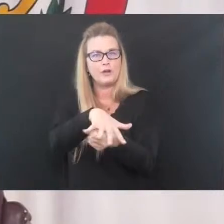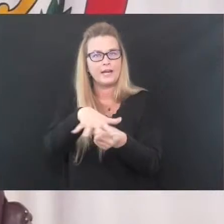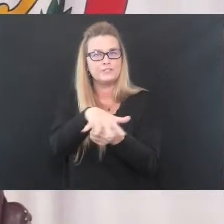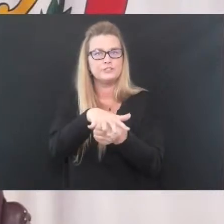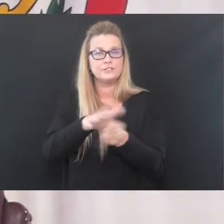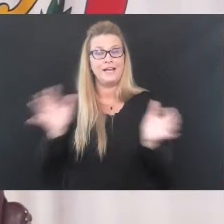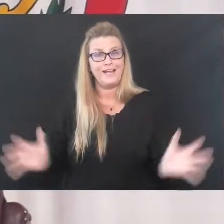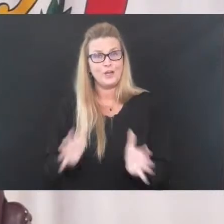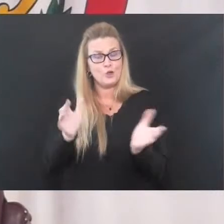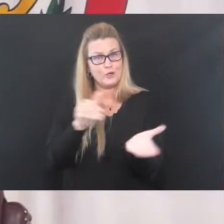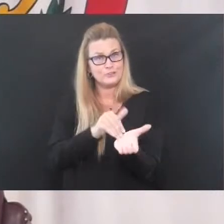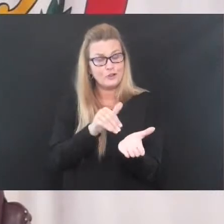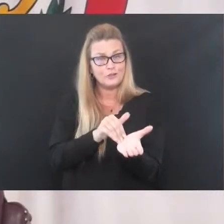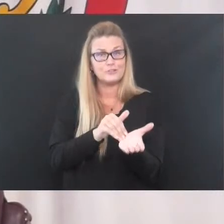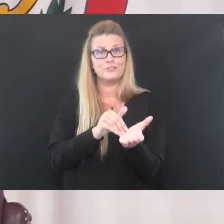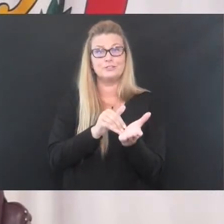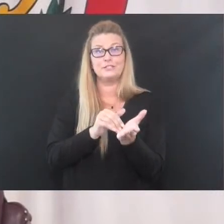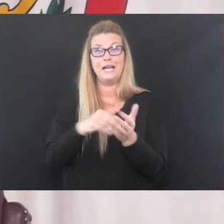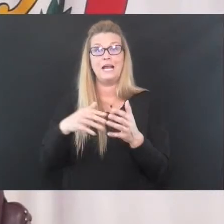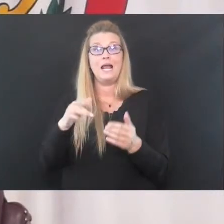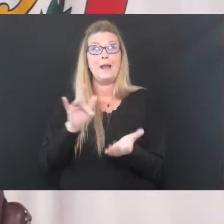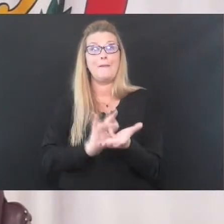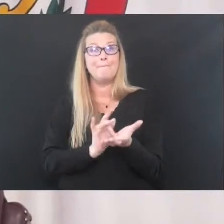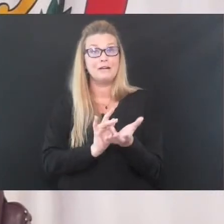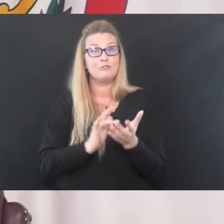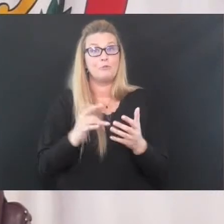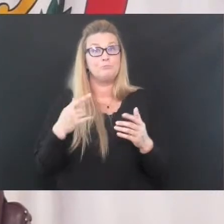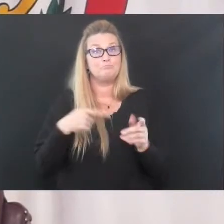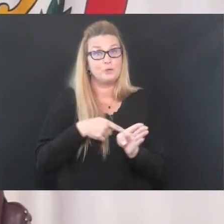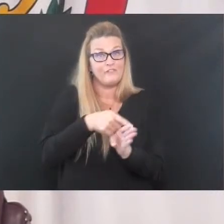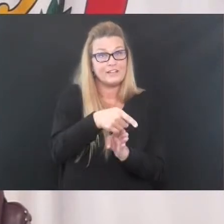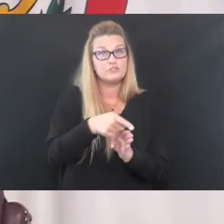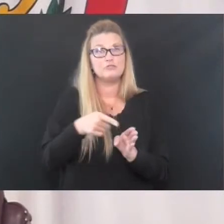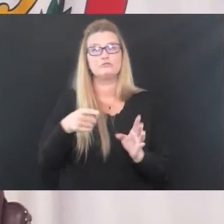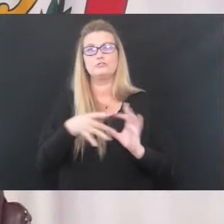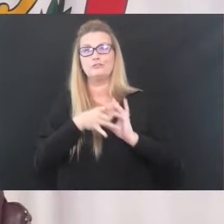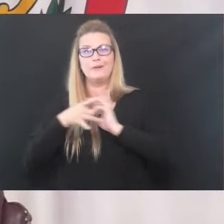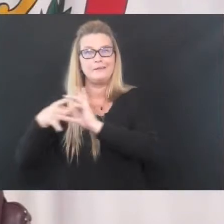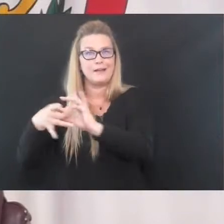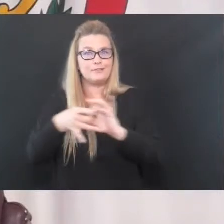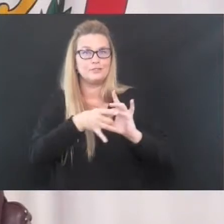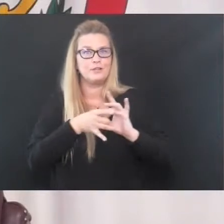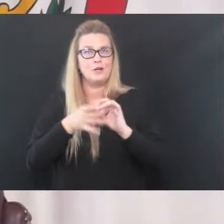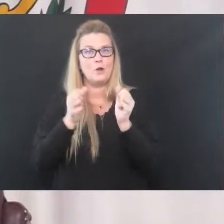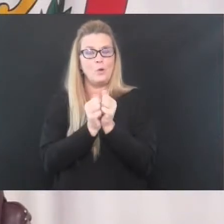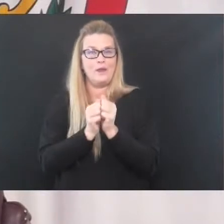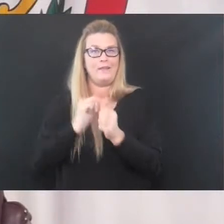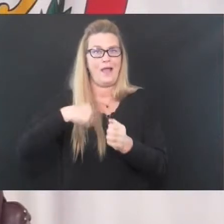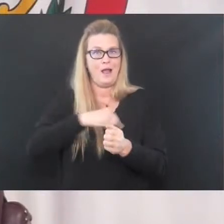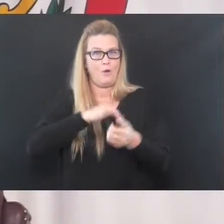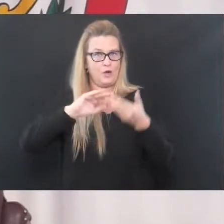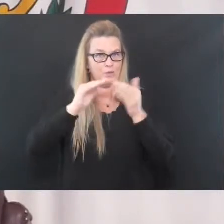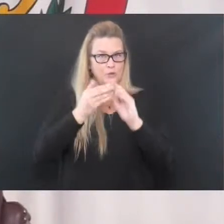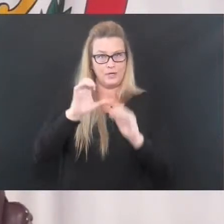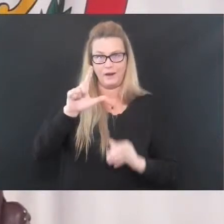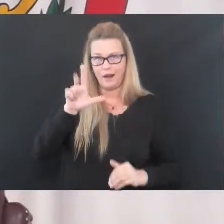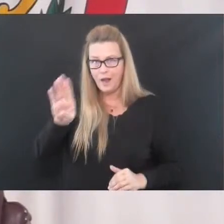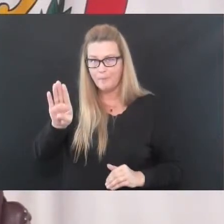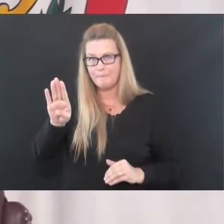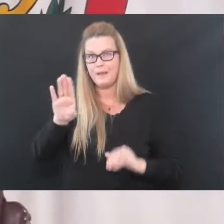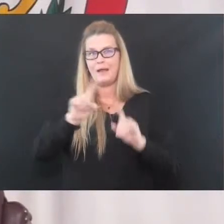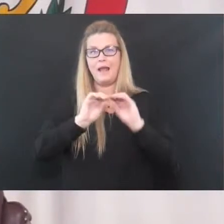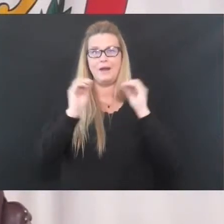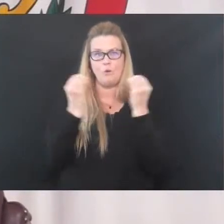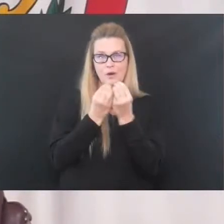Encourage physicians and medical professionals to engage with other local community clubs and organizations to